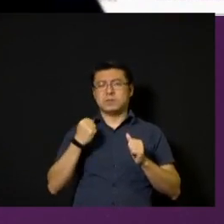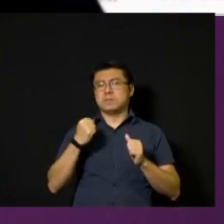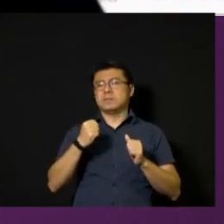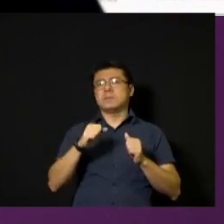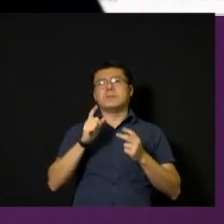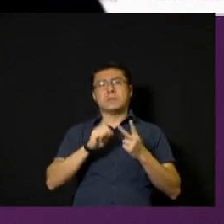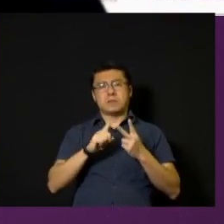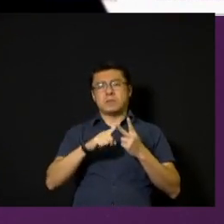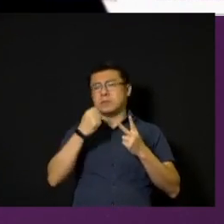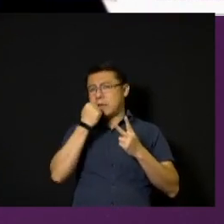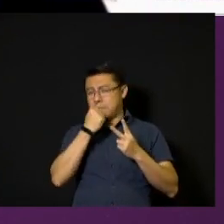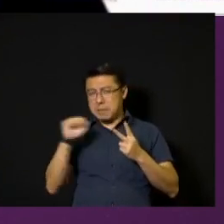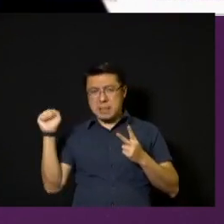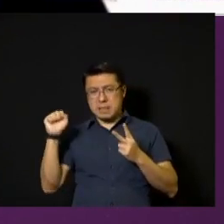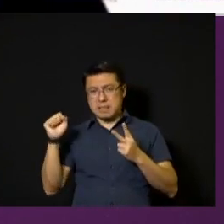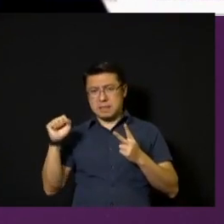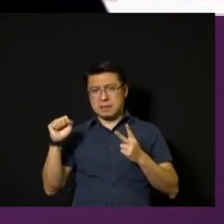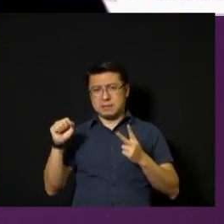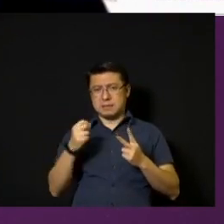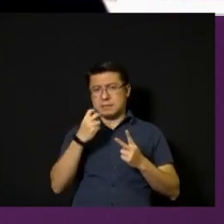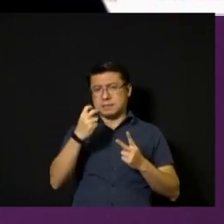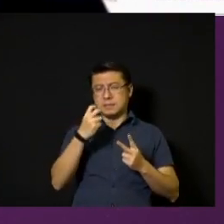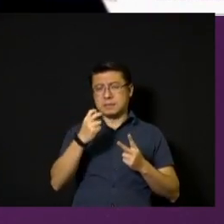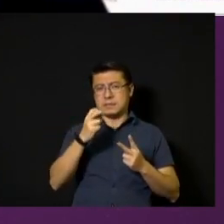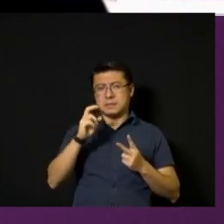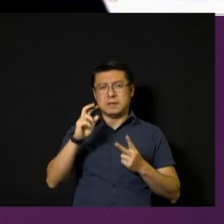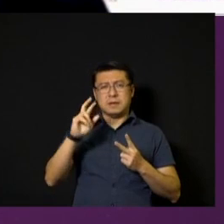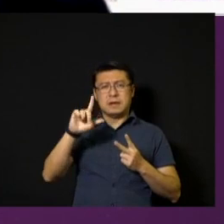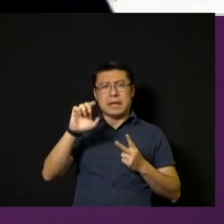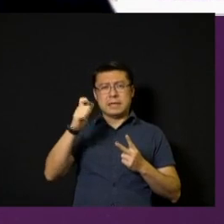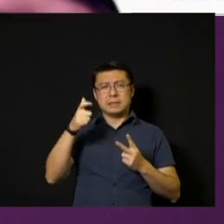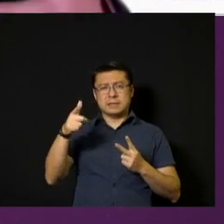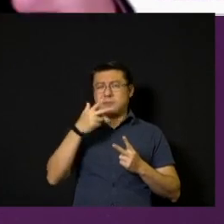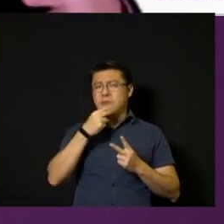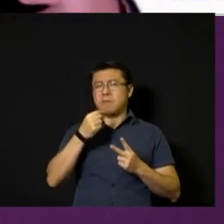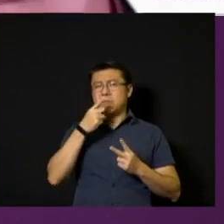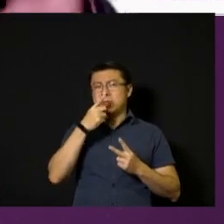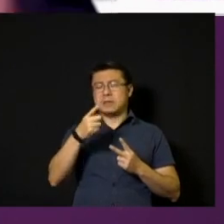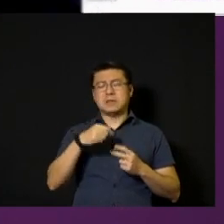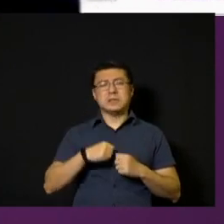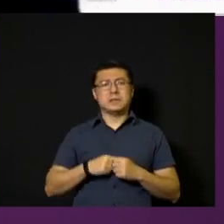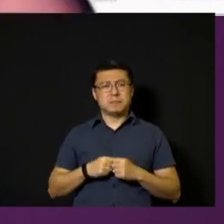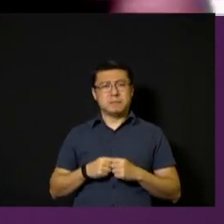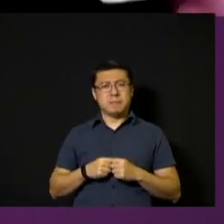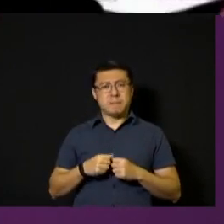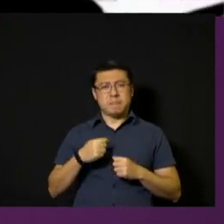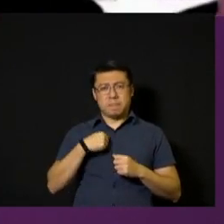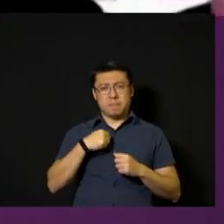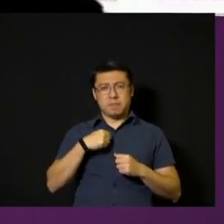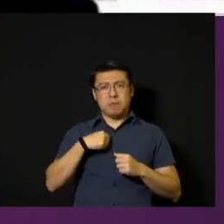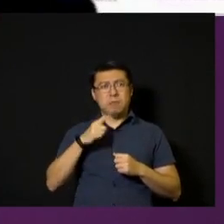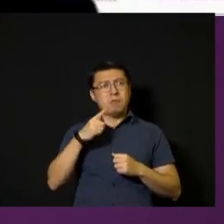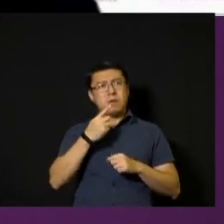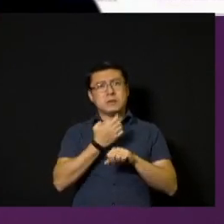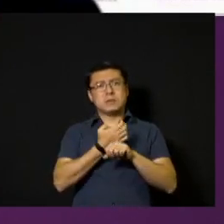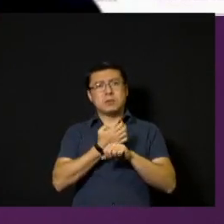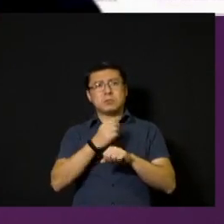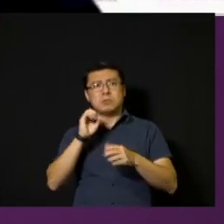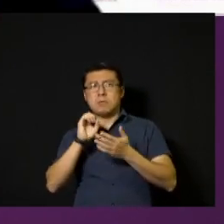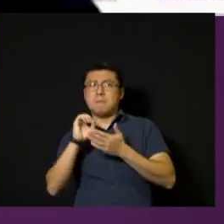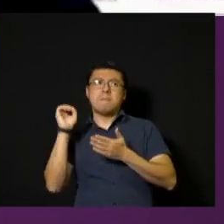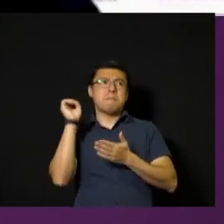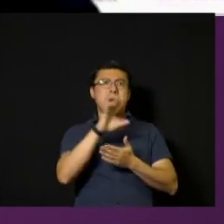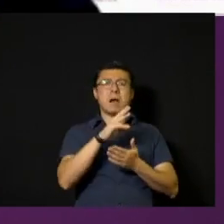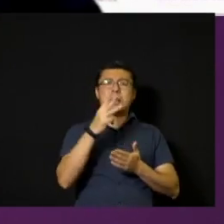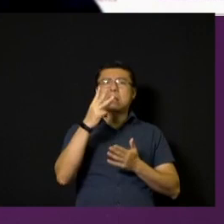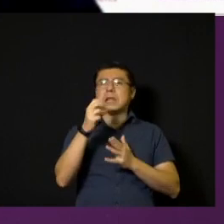to create skills, replicate them. Something I love from Lex. I had ads for